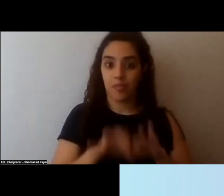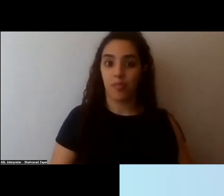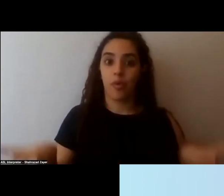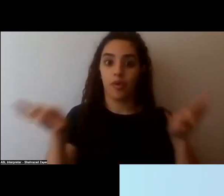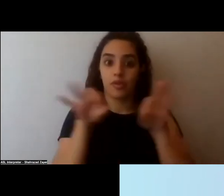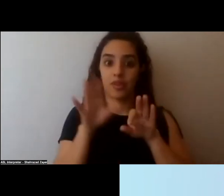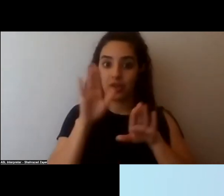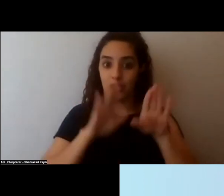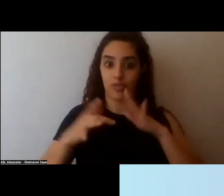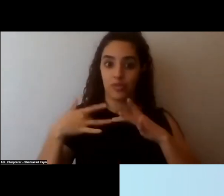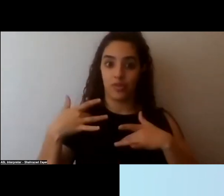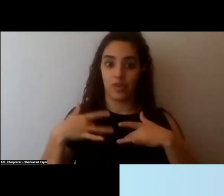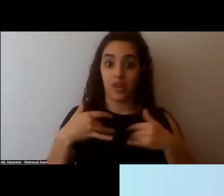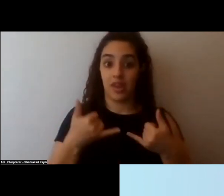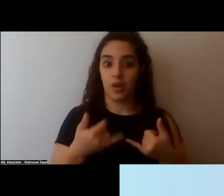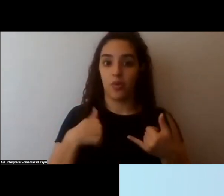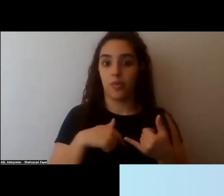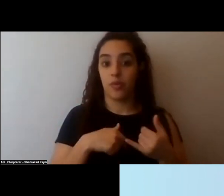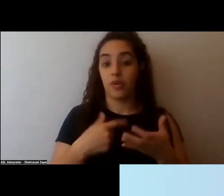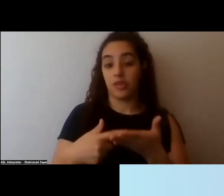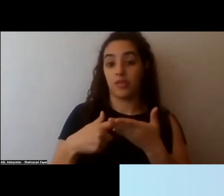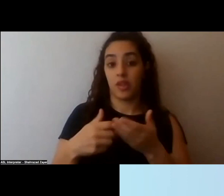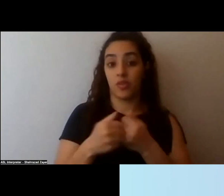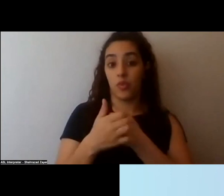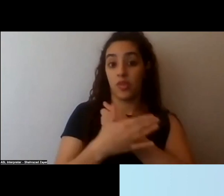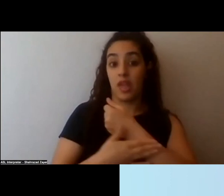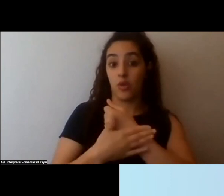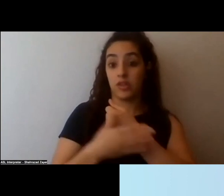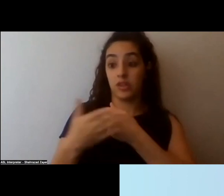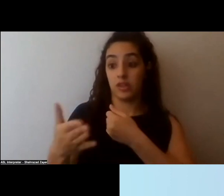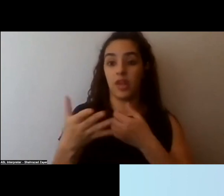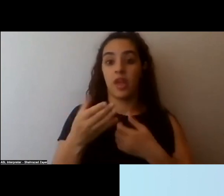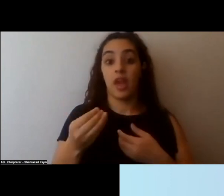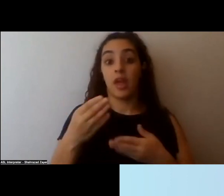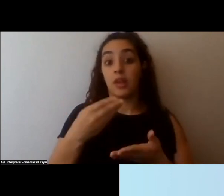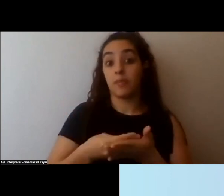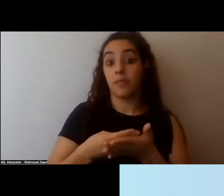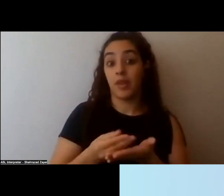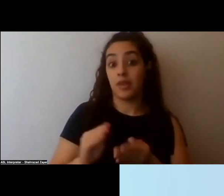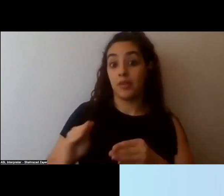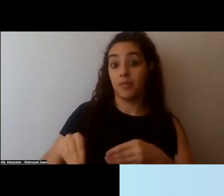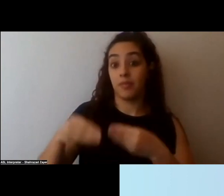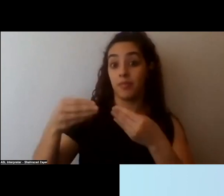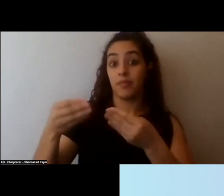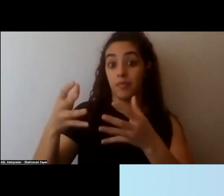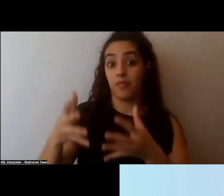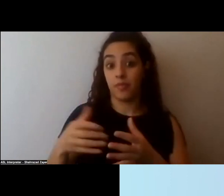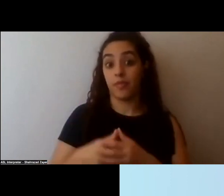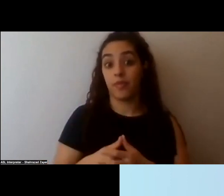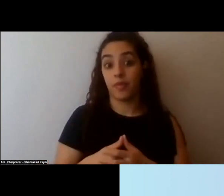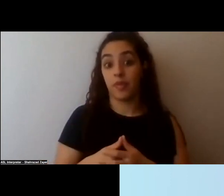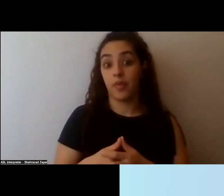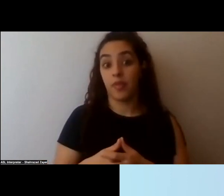with the county and with funders about that. I would also say that the impact